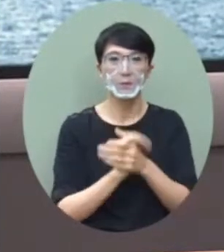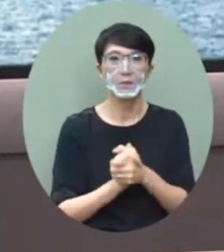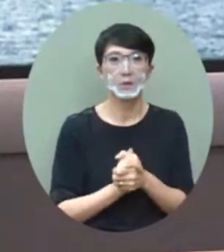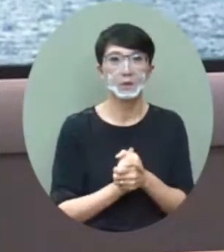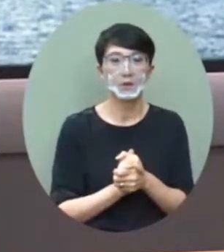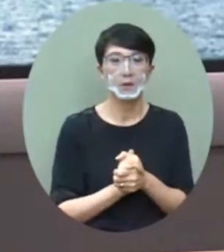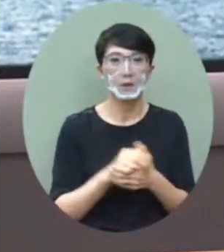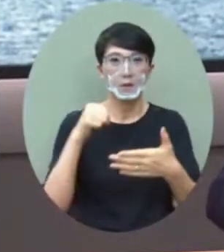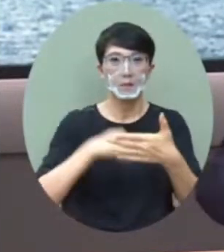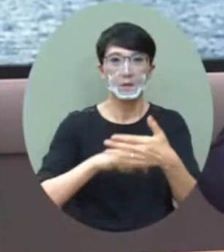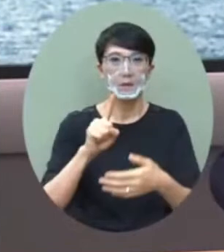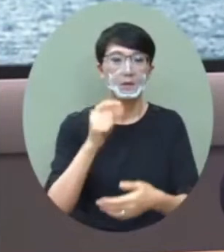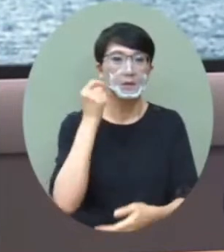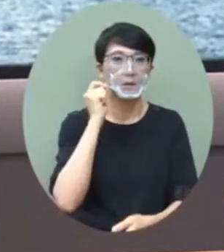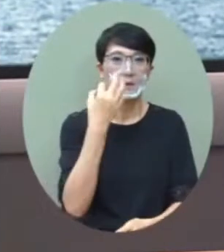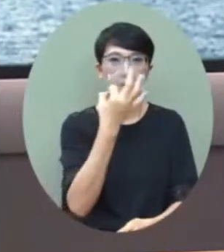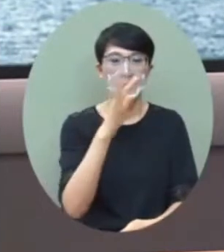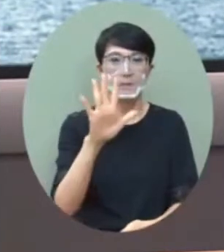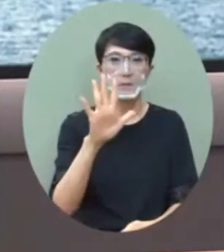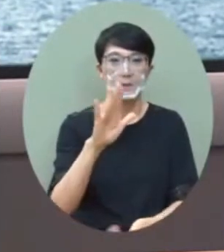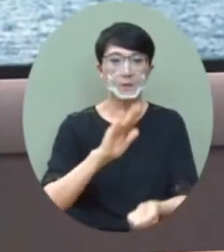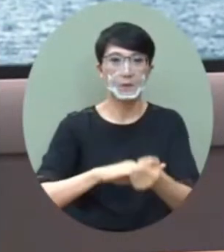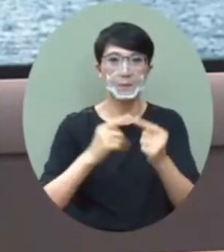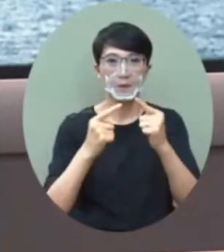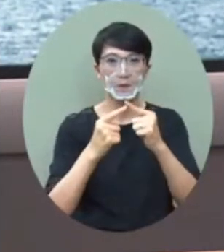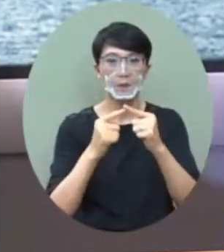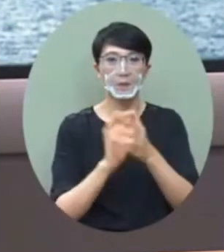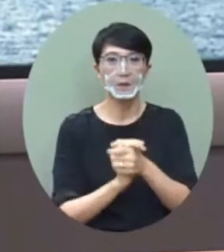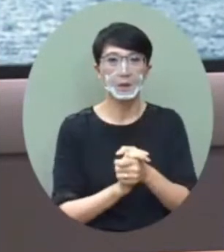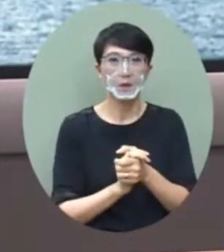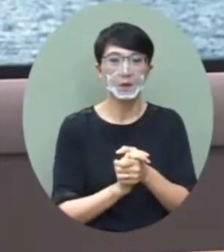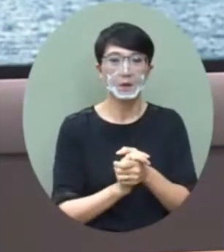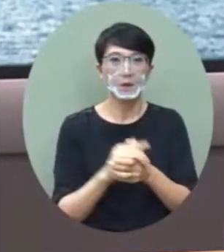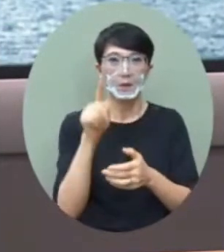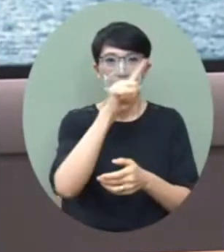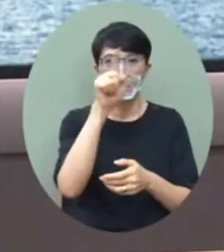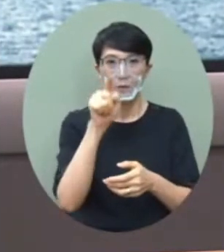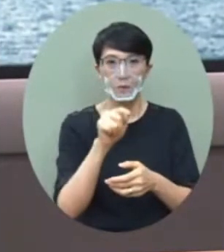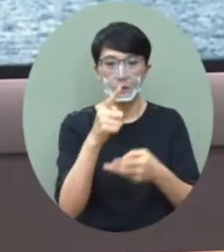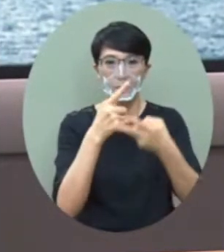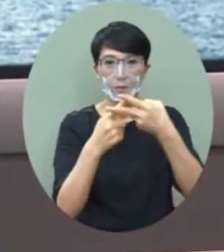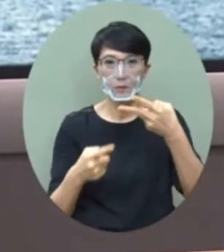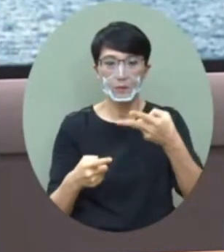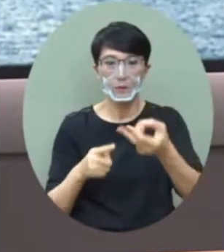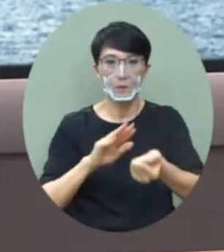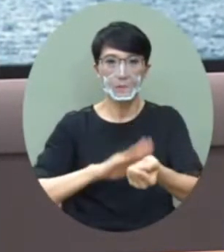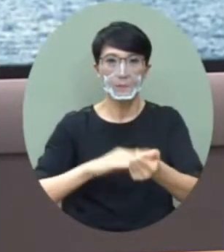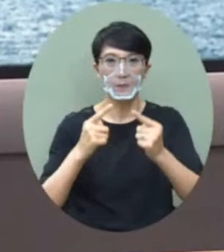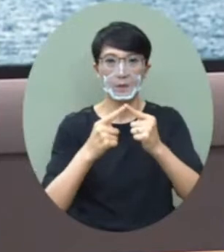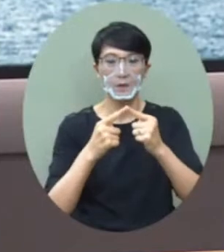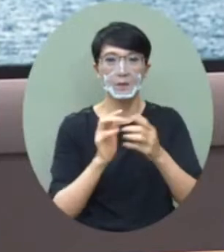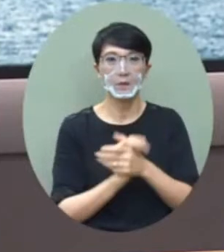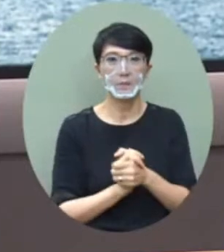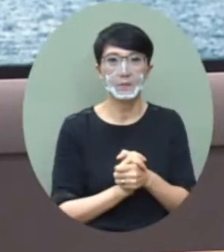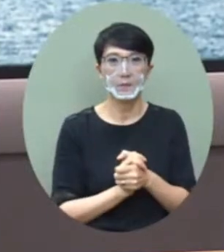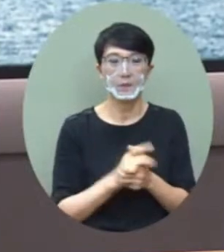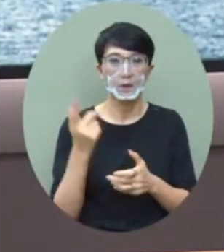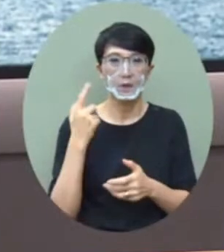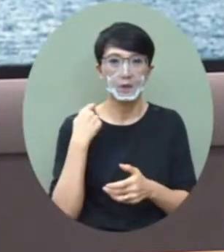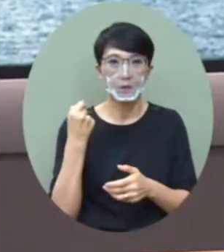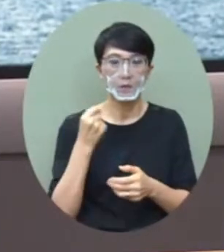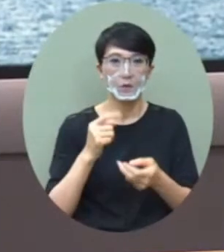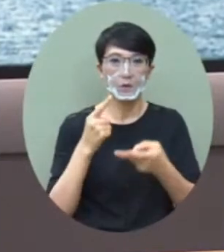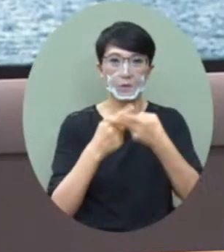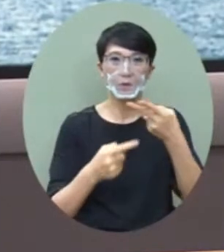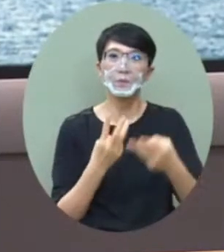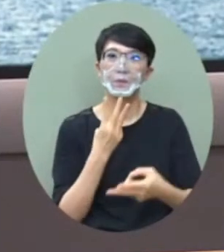I'd like to highlight 7 of these patients. A 35 patient carried hepatitis